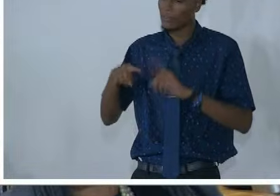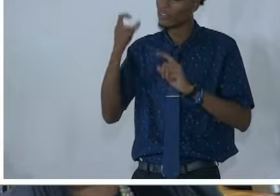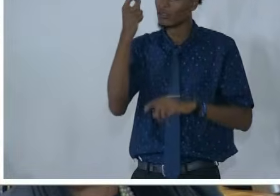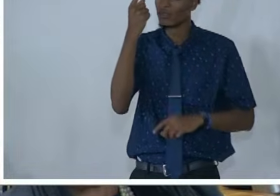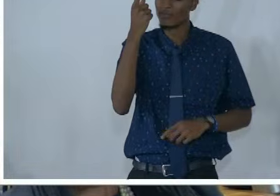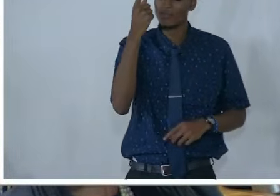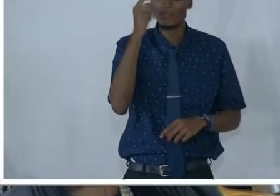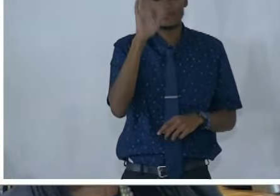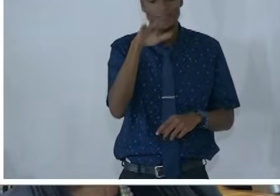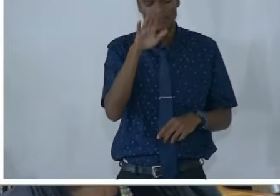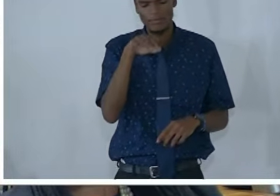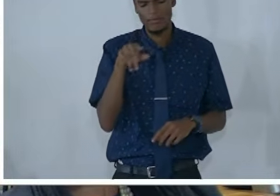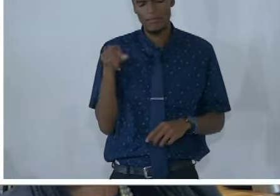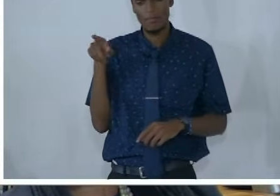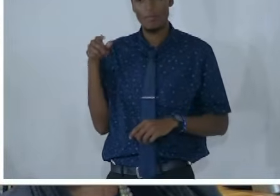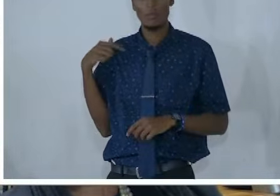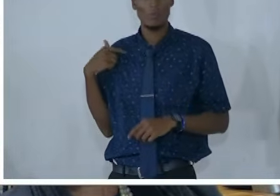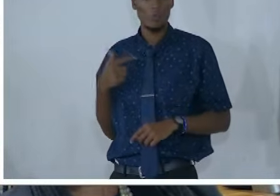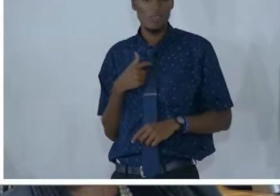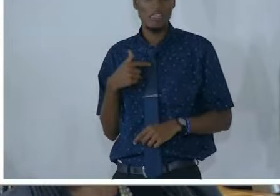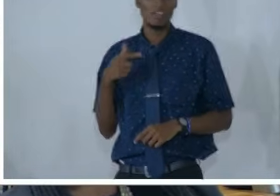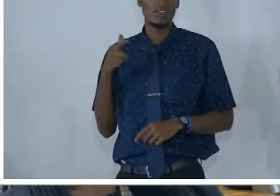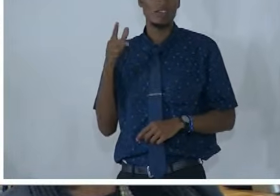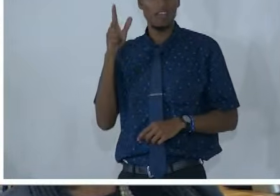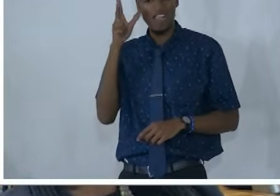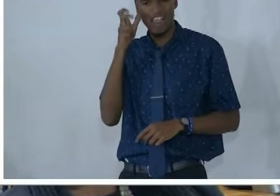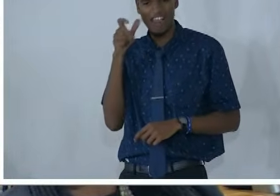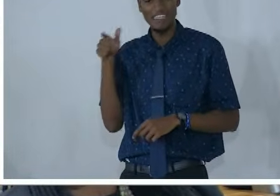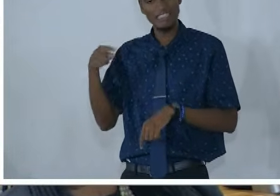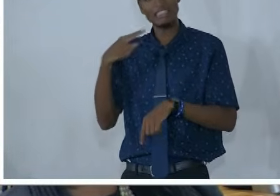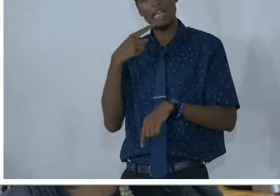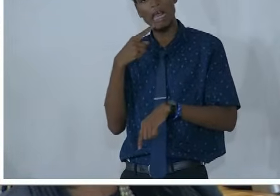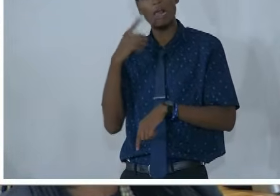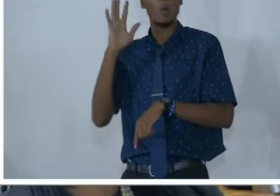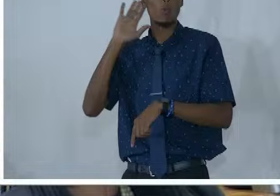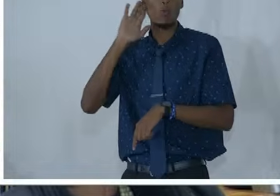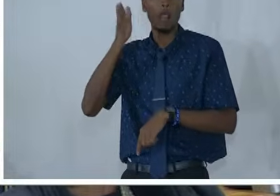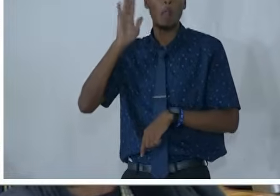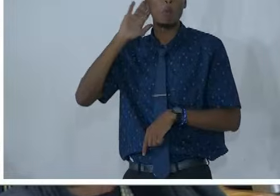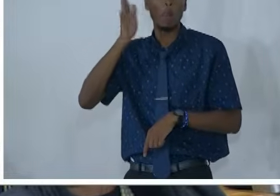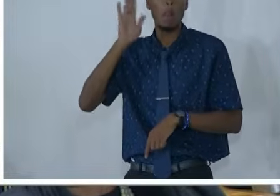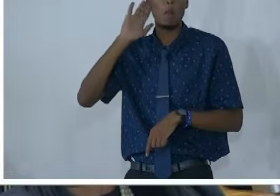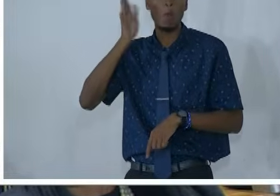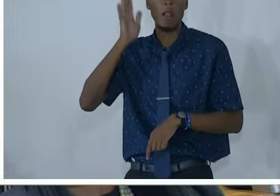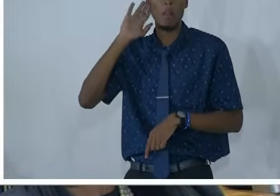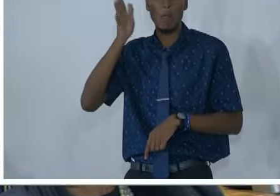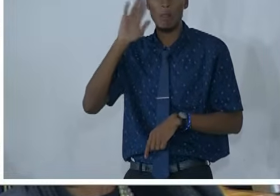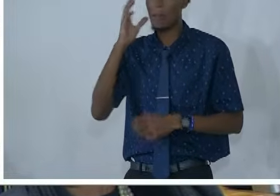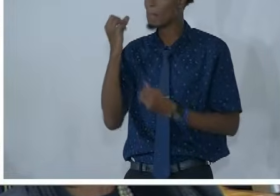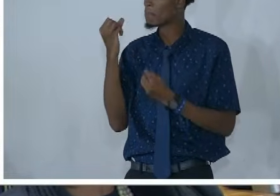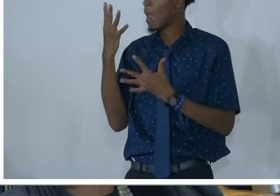Speaker, we have been hearing these timelines for a number of years now.